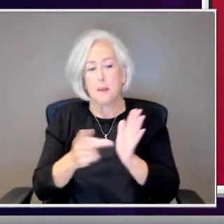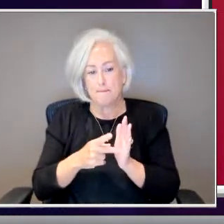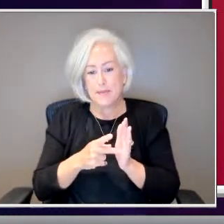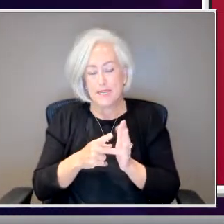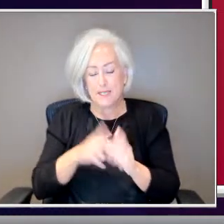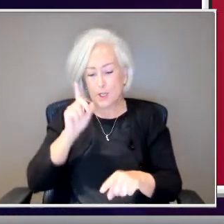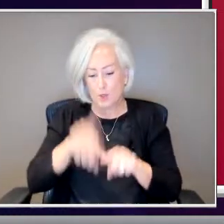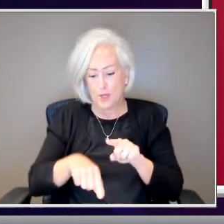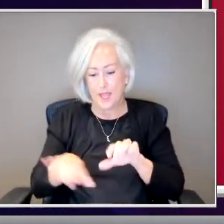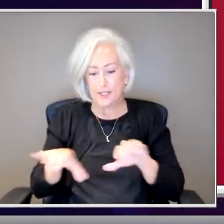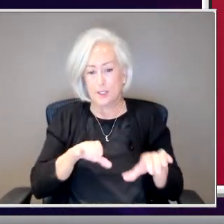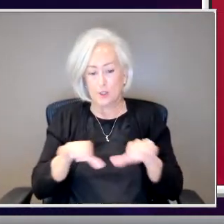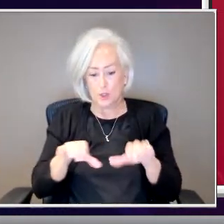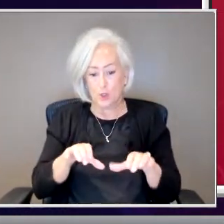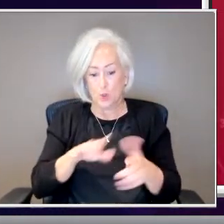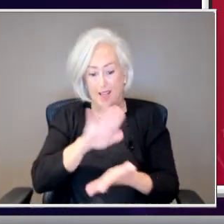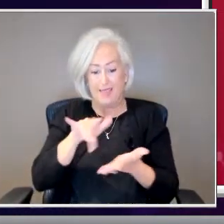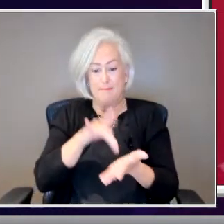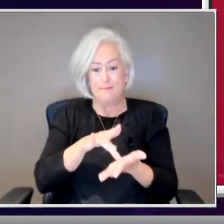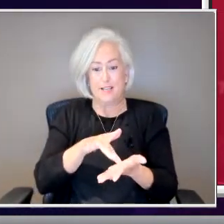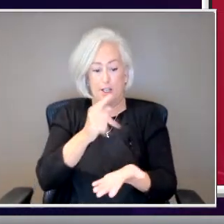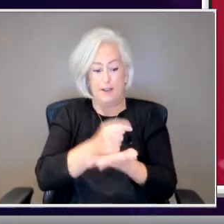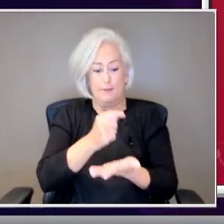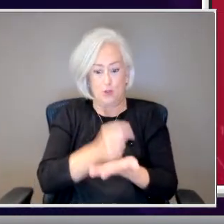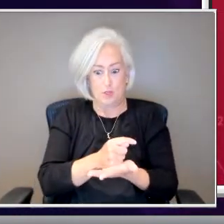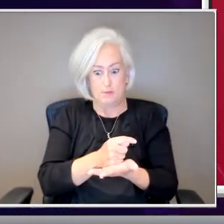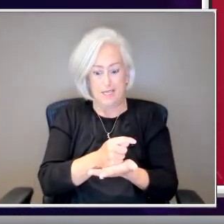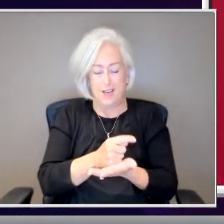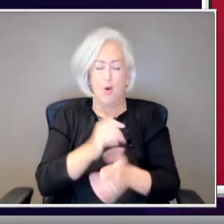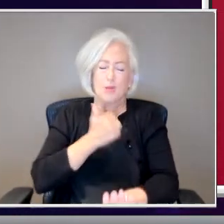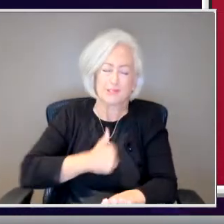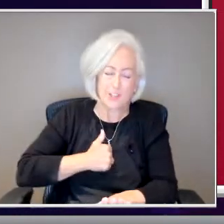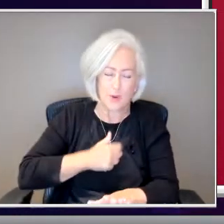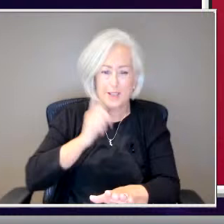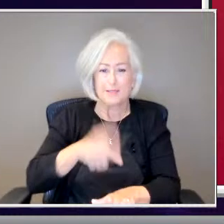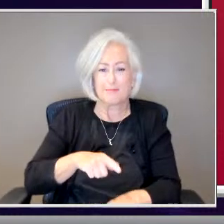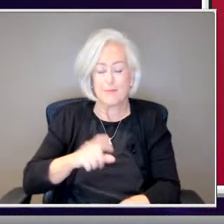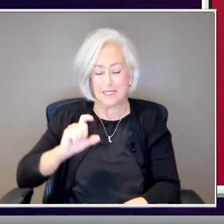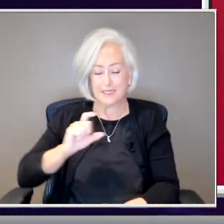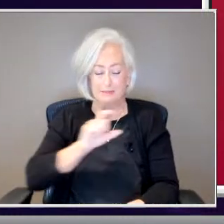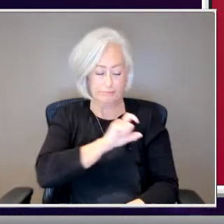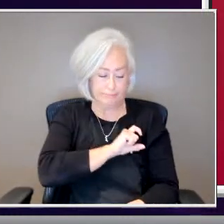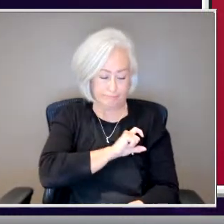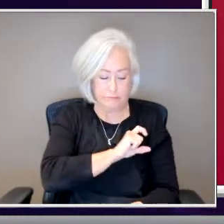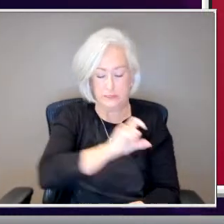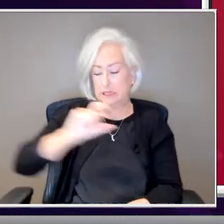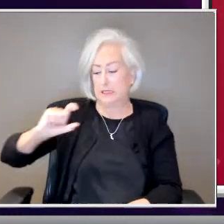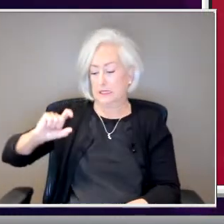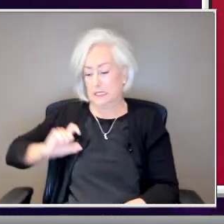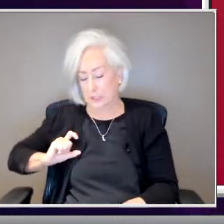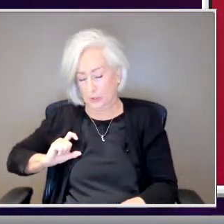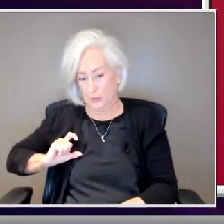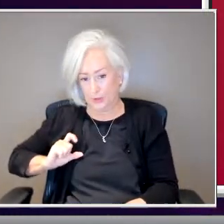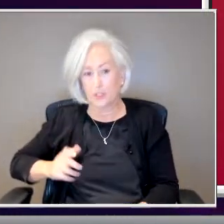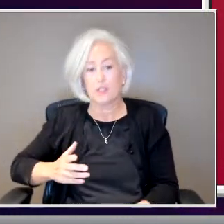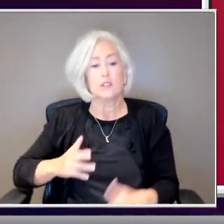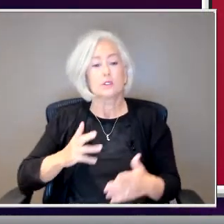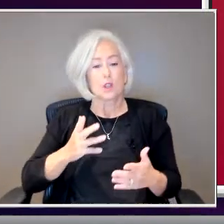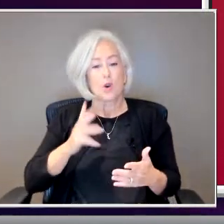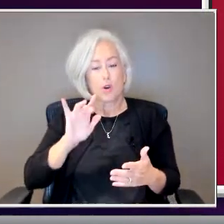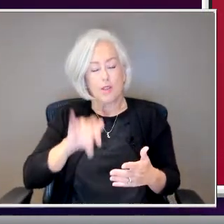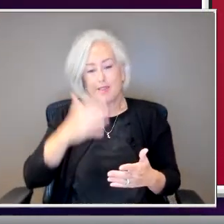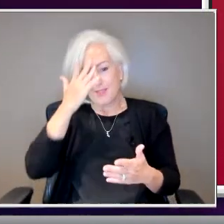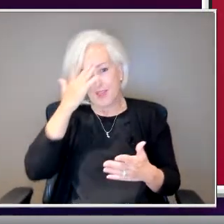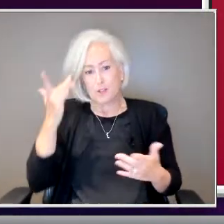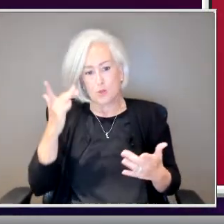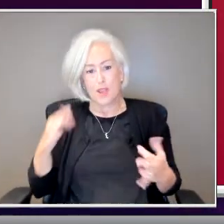the pacemaker, wait for wound healing, blah blah blah. So you can see if that pacemaker were over there over the heart, it would be part of the target